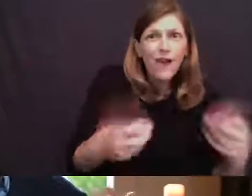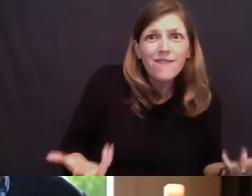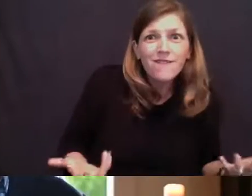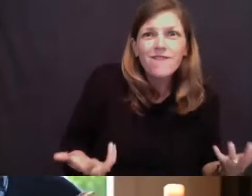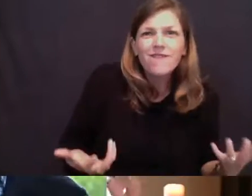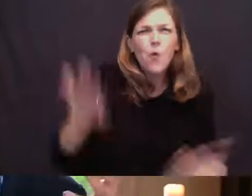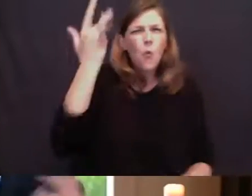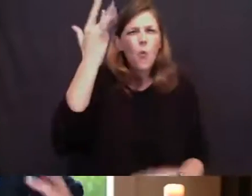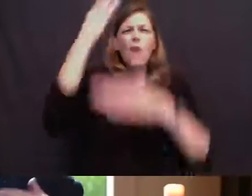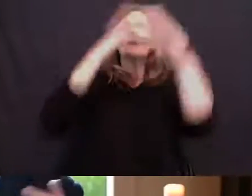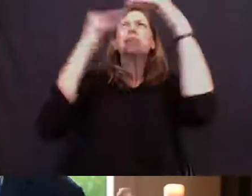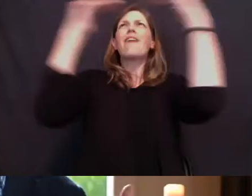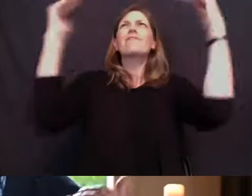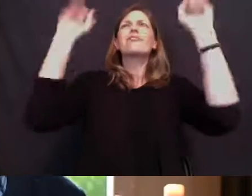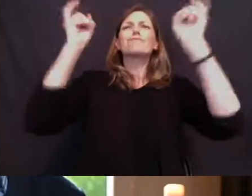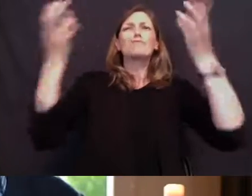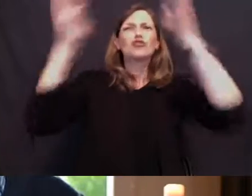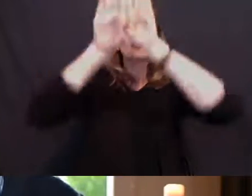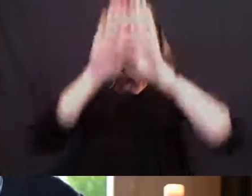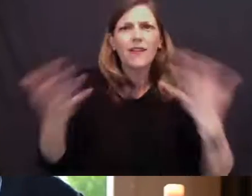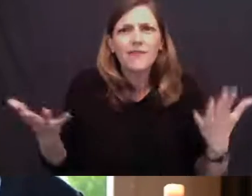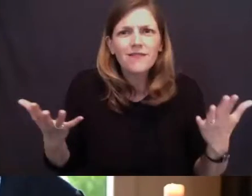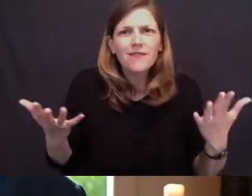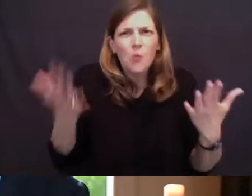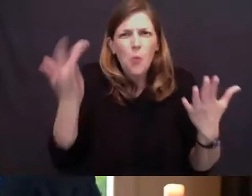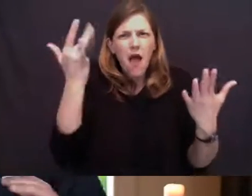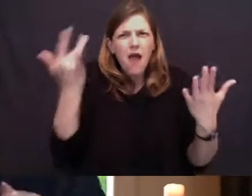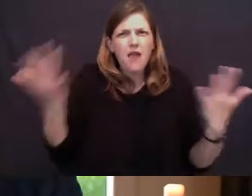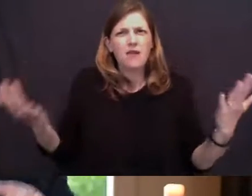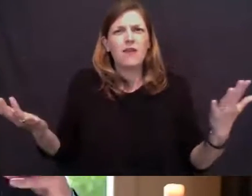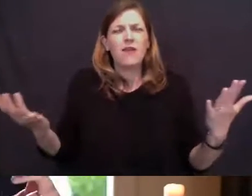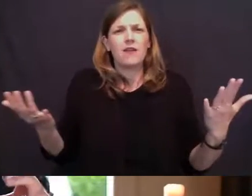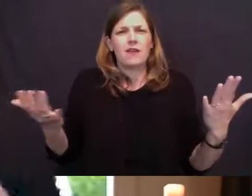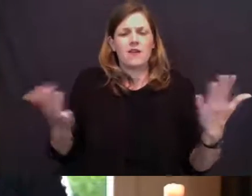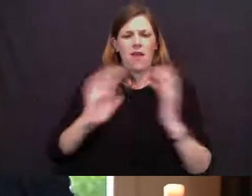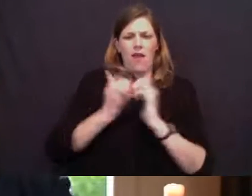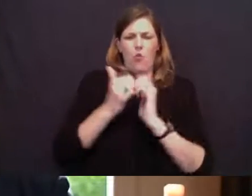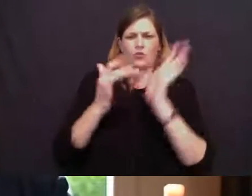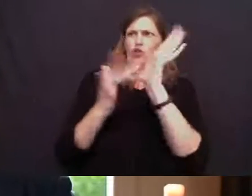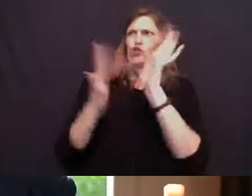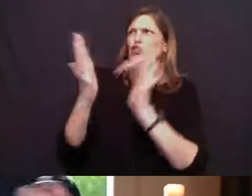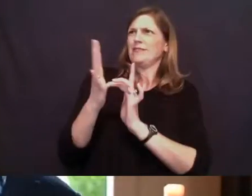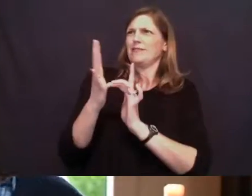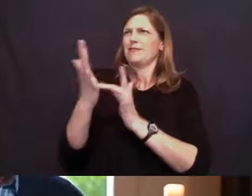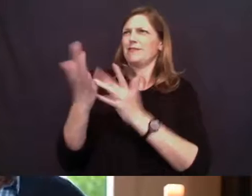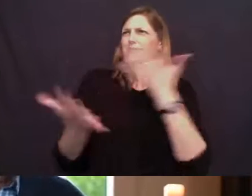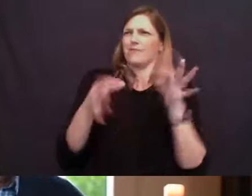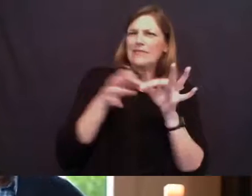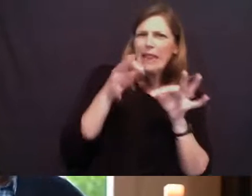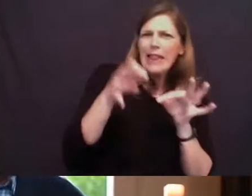heaven shut, as it were, in this moment? And how is Jesus's apparent delay